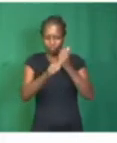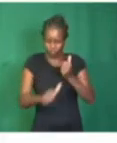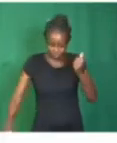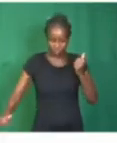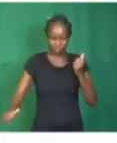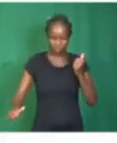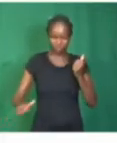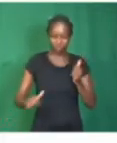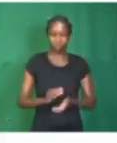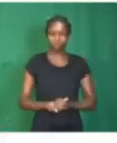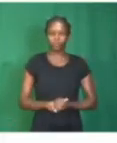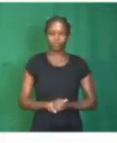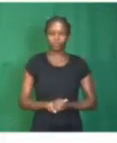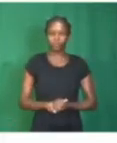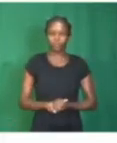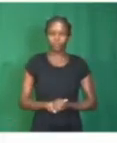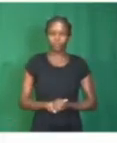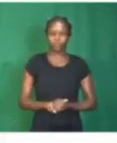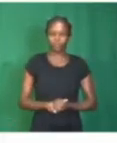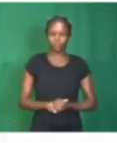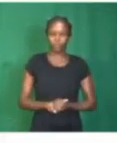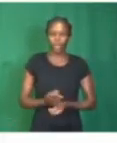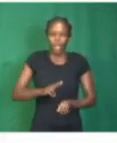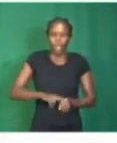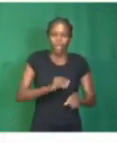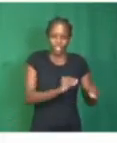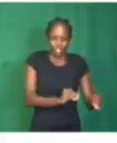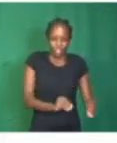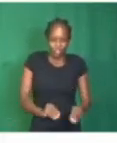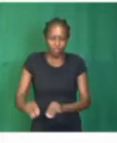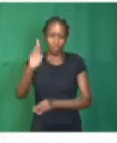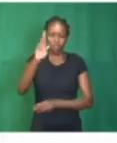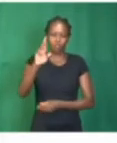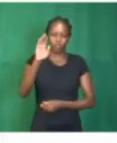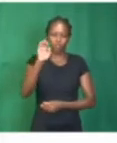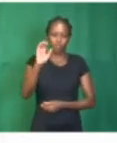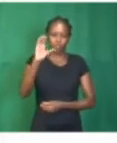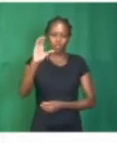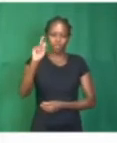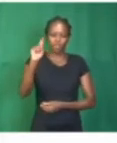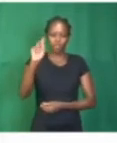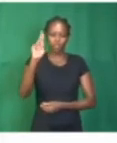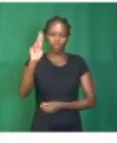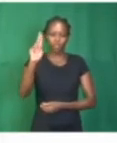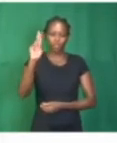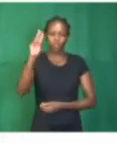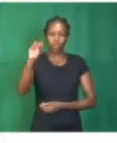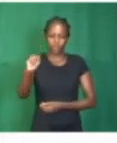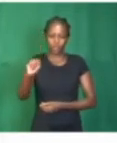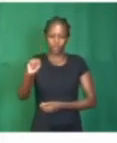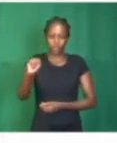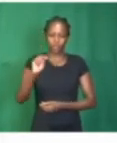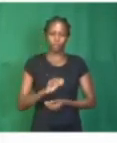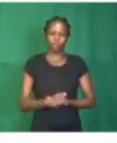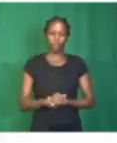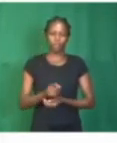waste. The next station is the rectum. I will just put that small circle there to